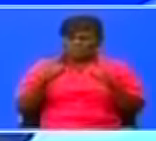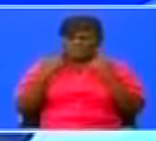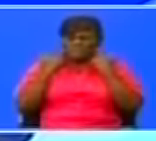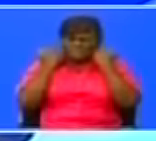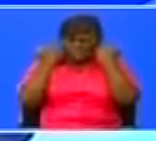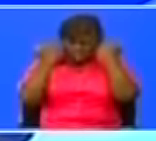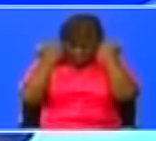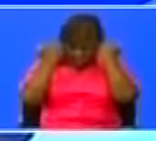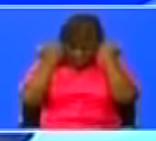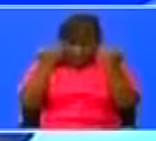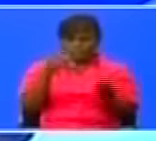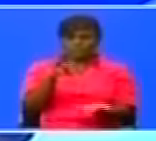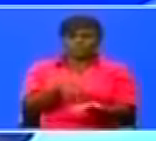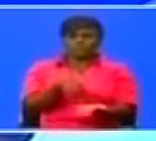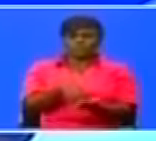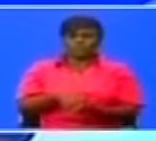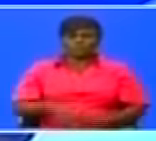frustrating affair.